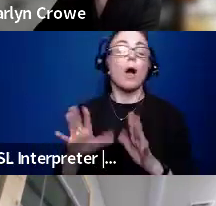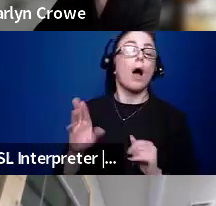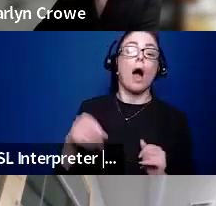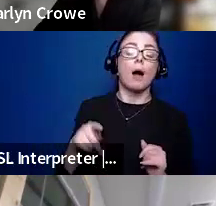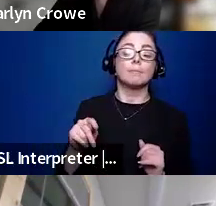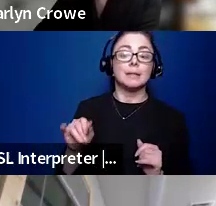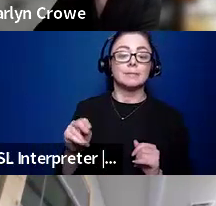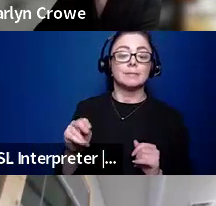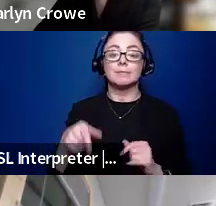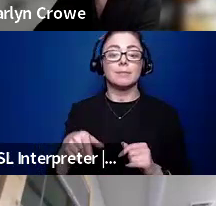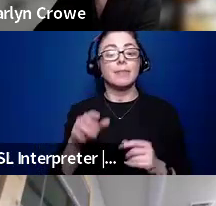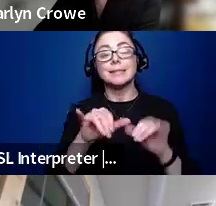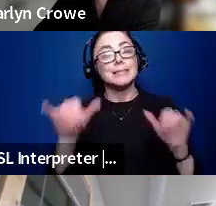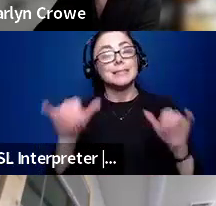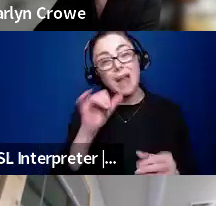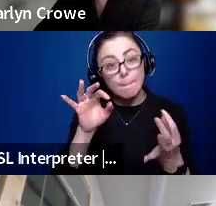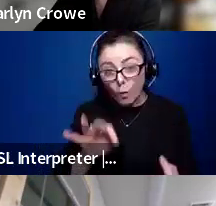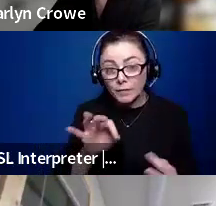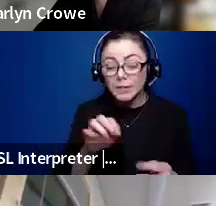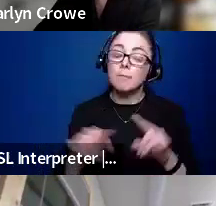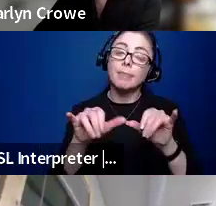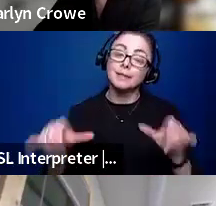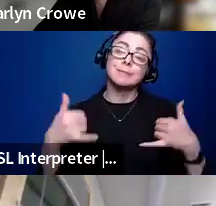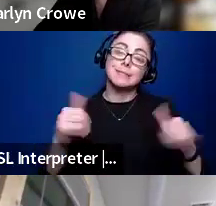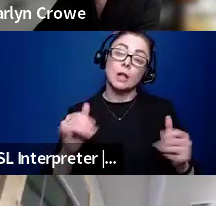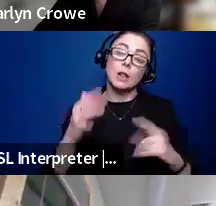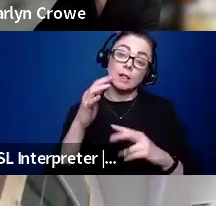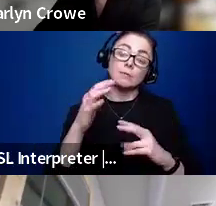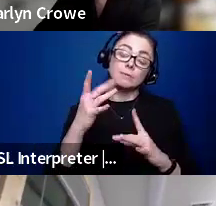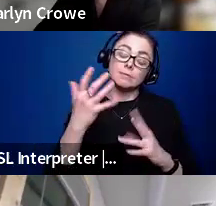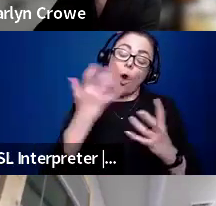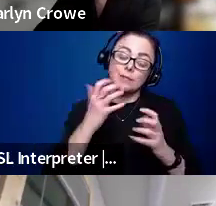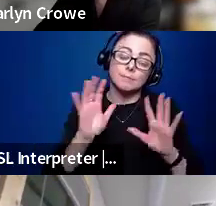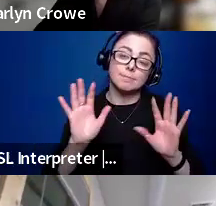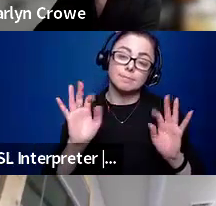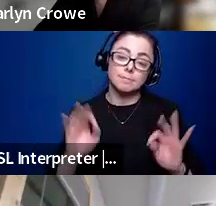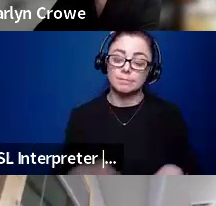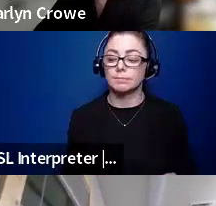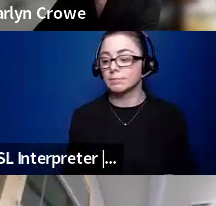awesome. Joel, thank you so much. I really appreciate your comment, and thank you for sharing today.